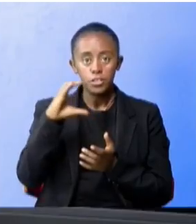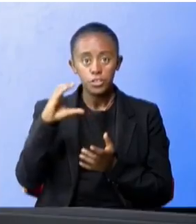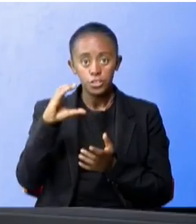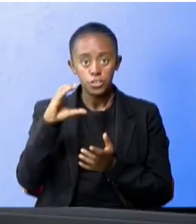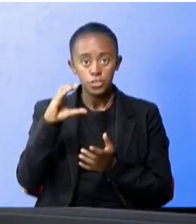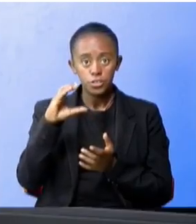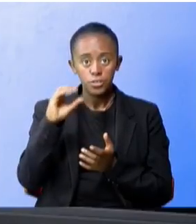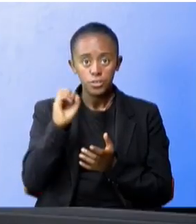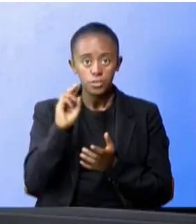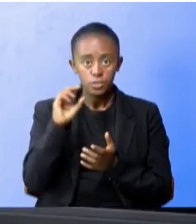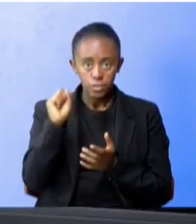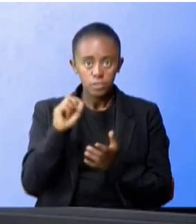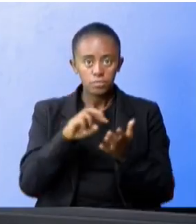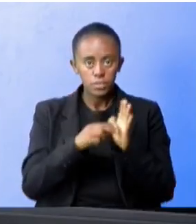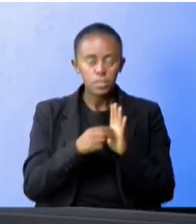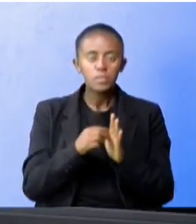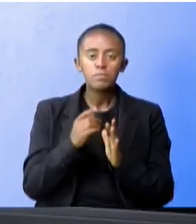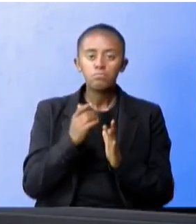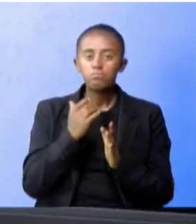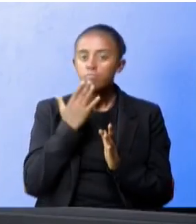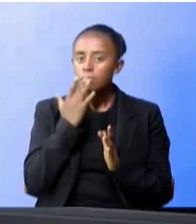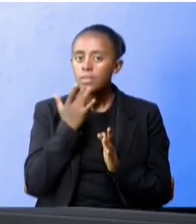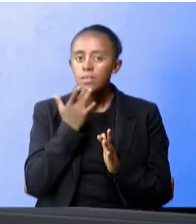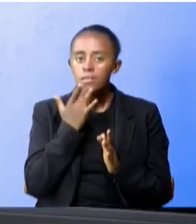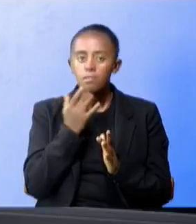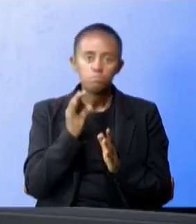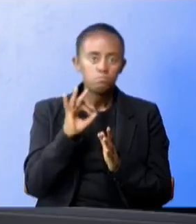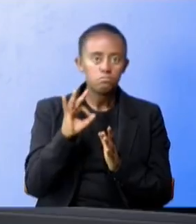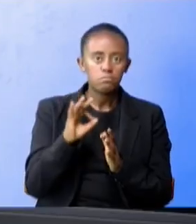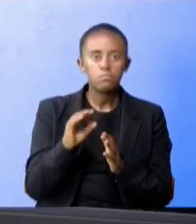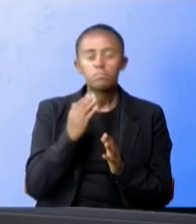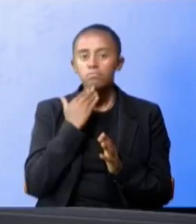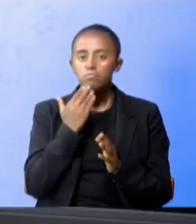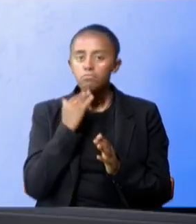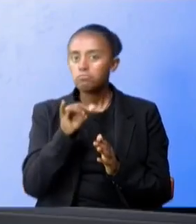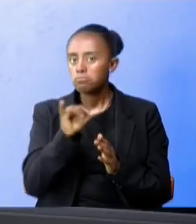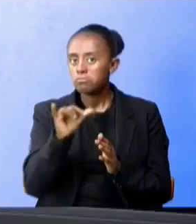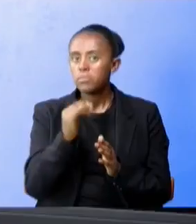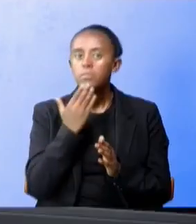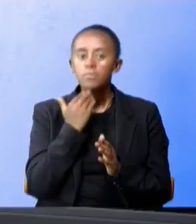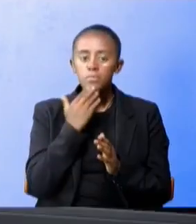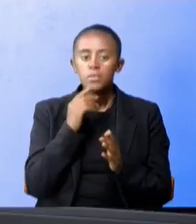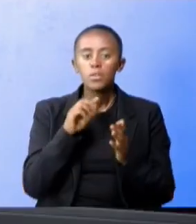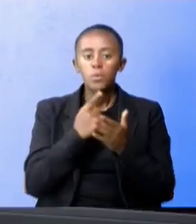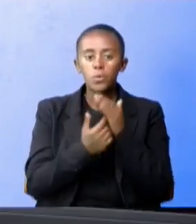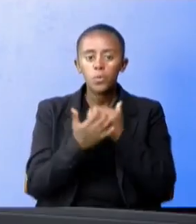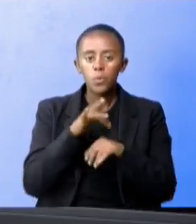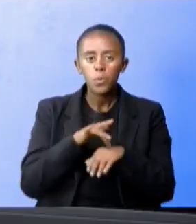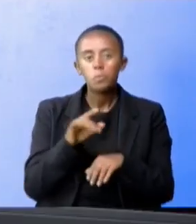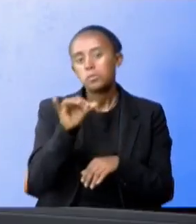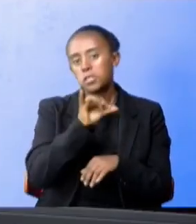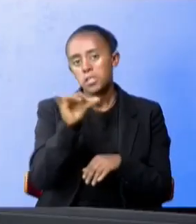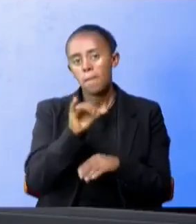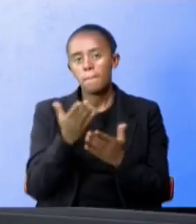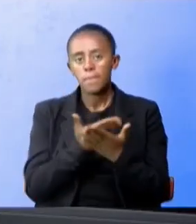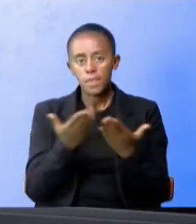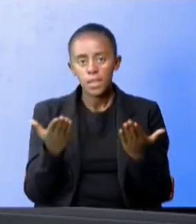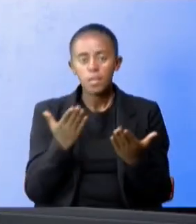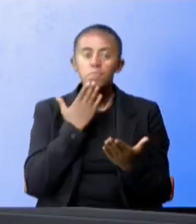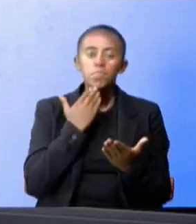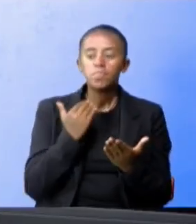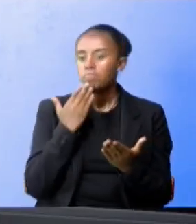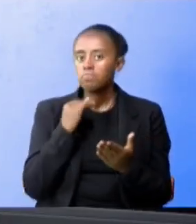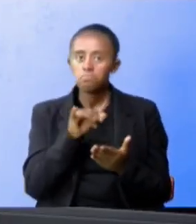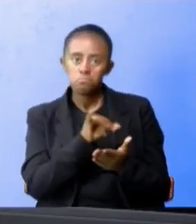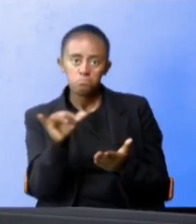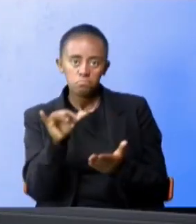means tasty. If we say it's tasty and if we say it's delicious, we're talking about the same thing. Their meaning is